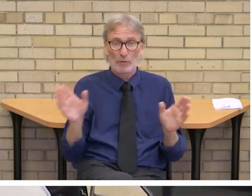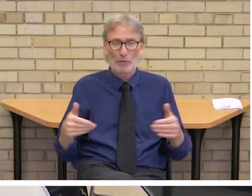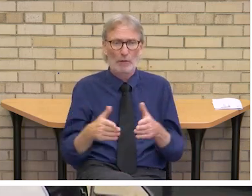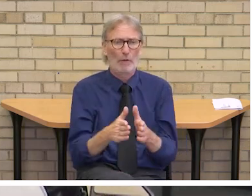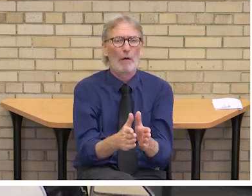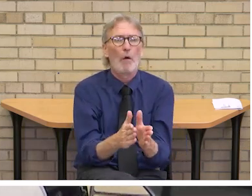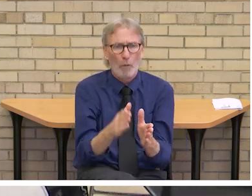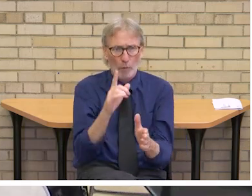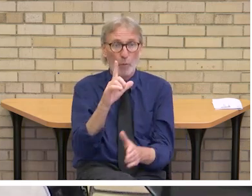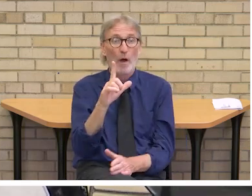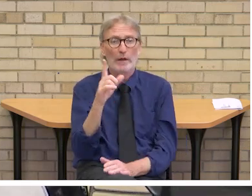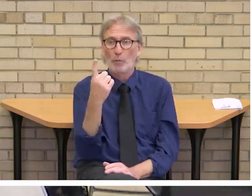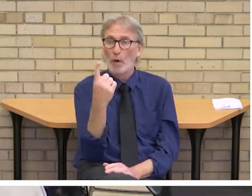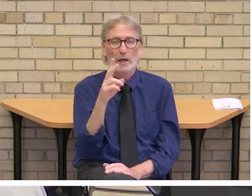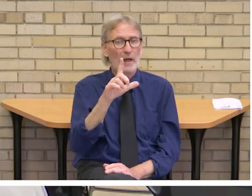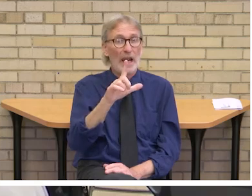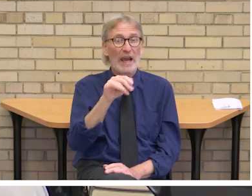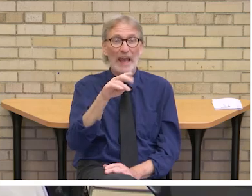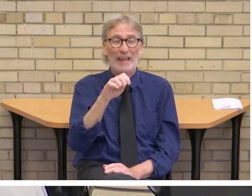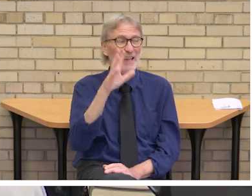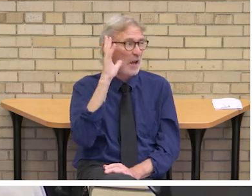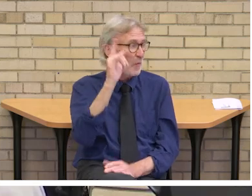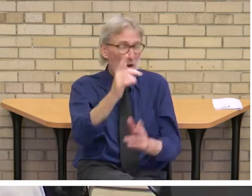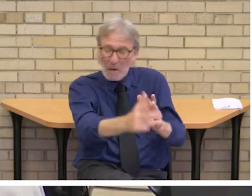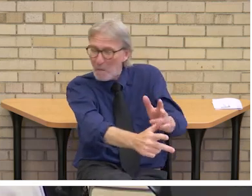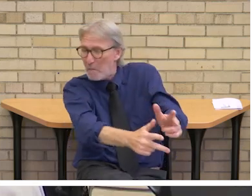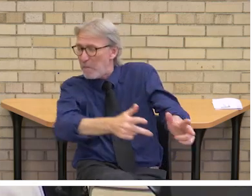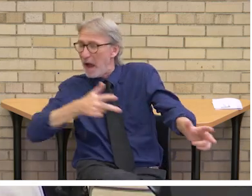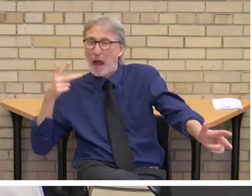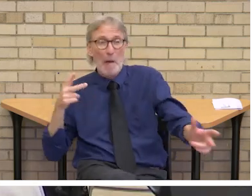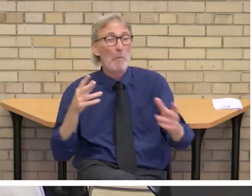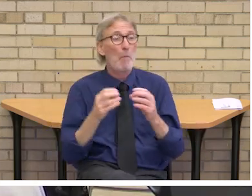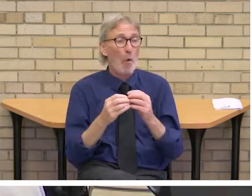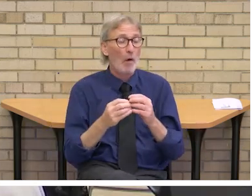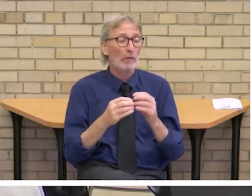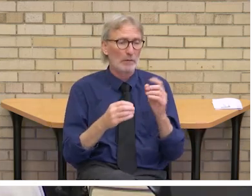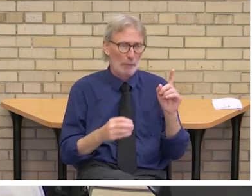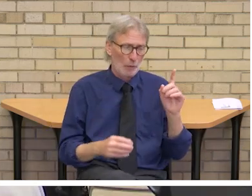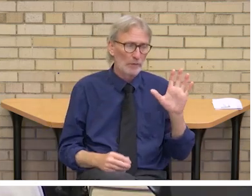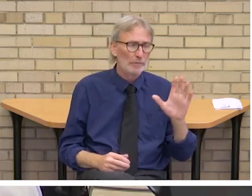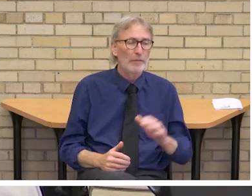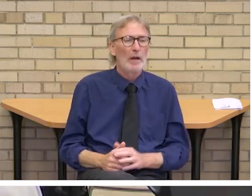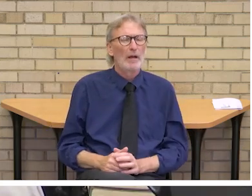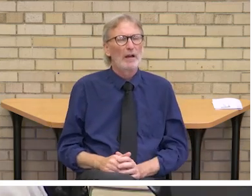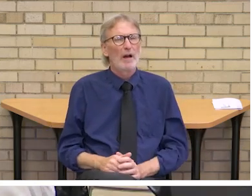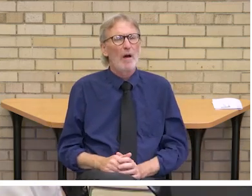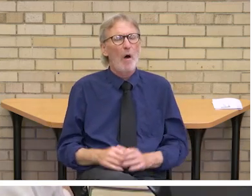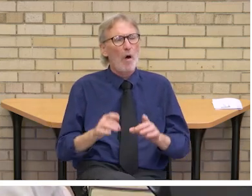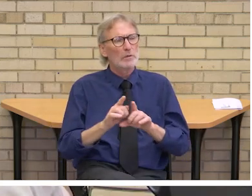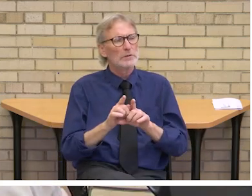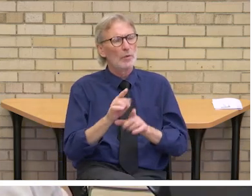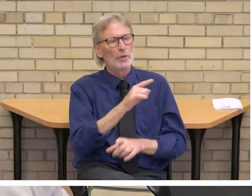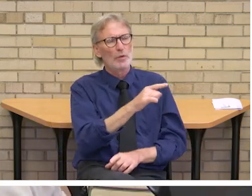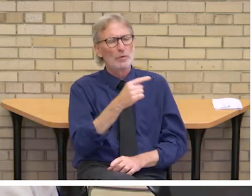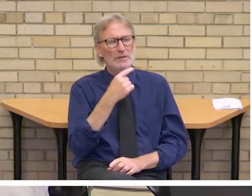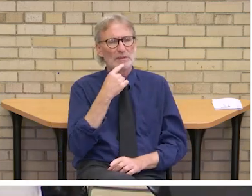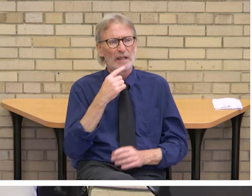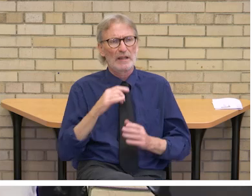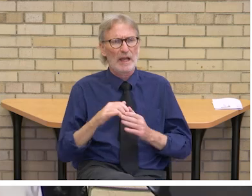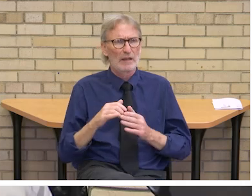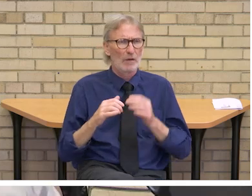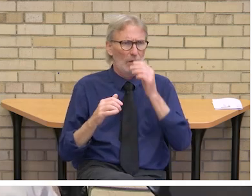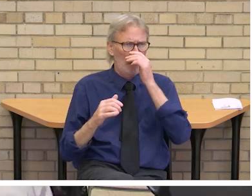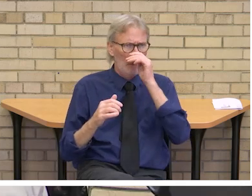go way into the park. That's the one thing. And the next one was, you said that one of the